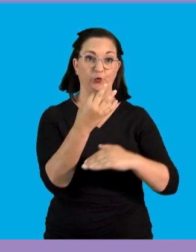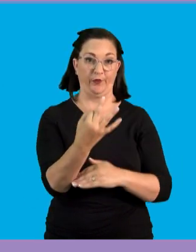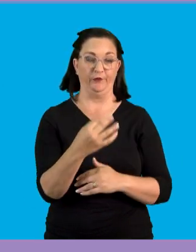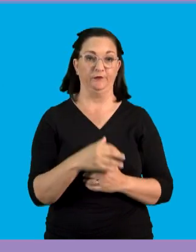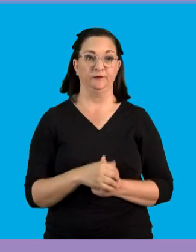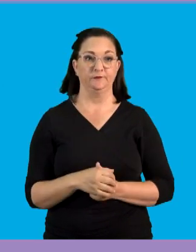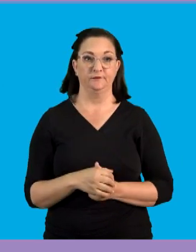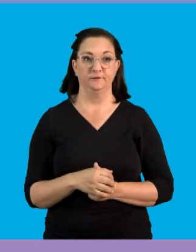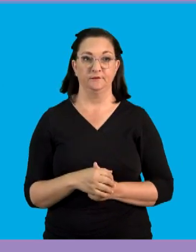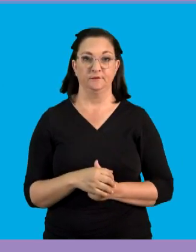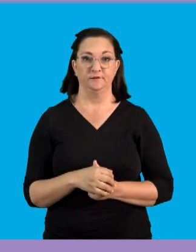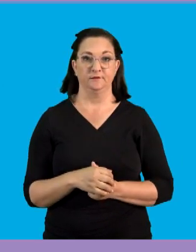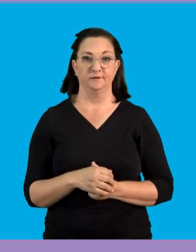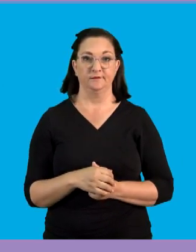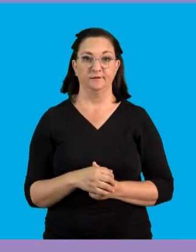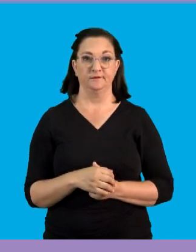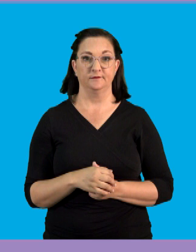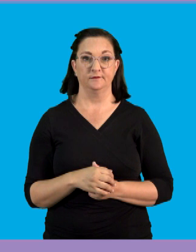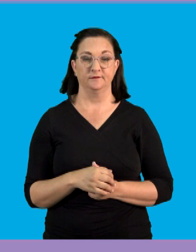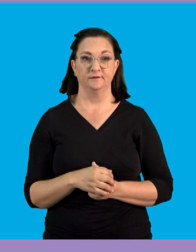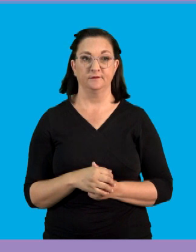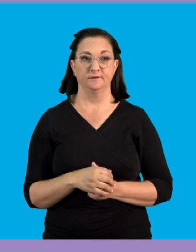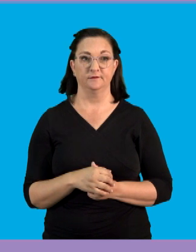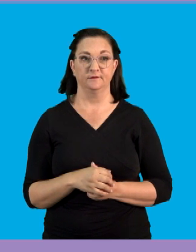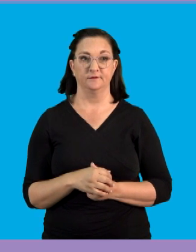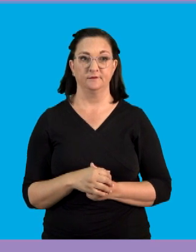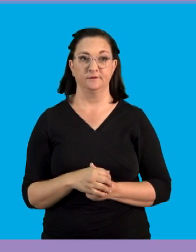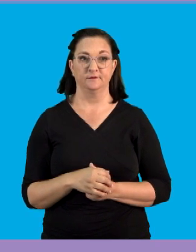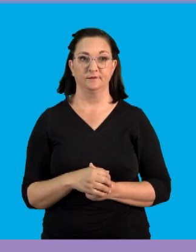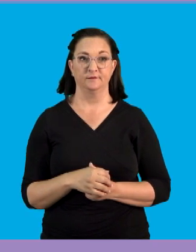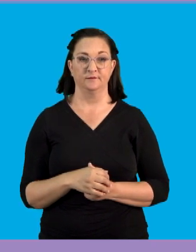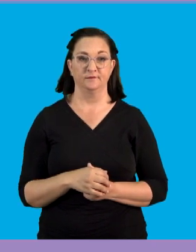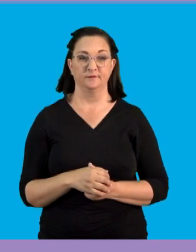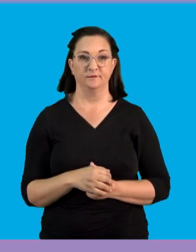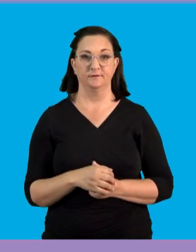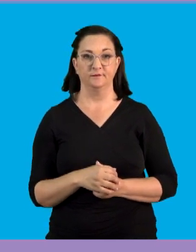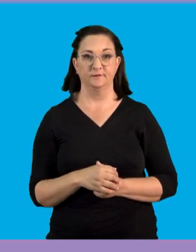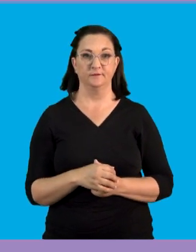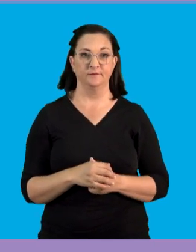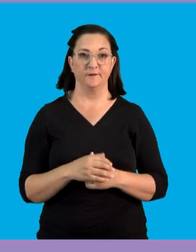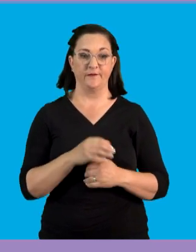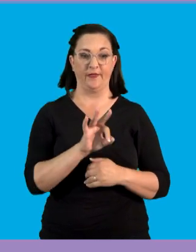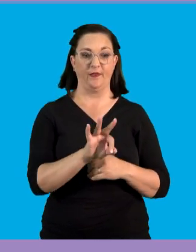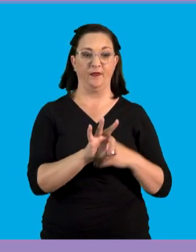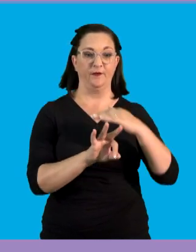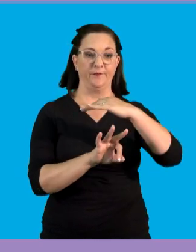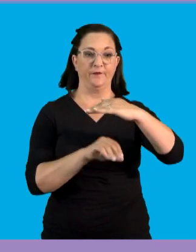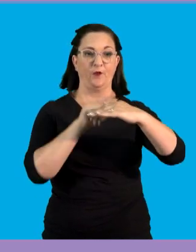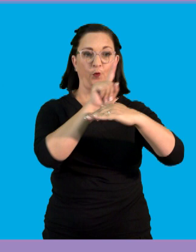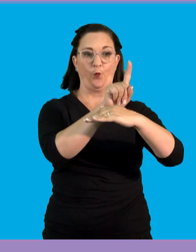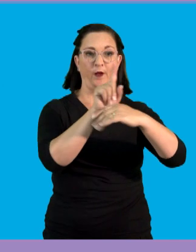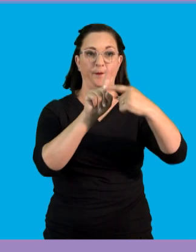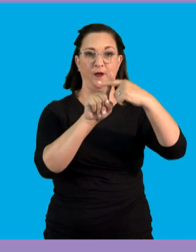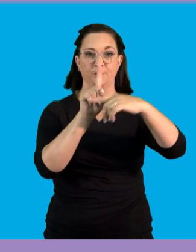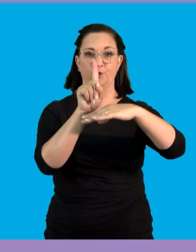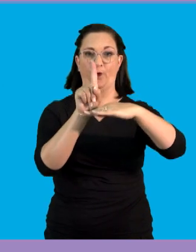thirds in the picture. So that is going to be the 1 plus the 1. That's